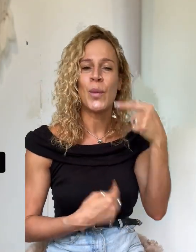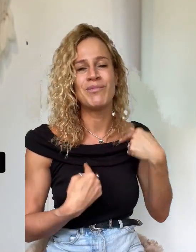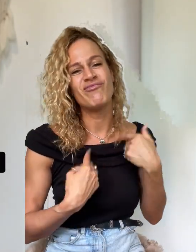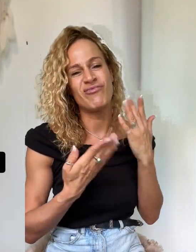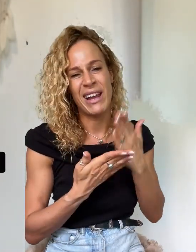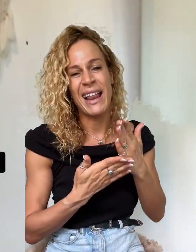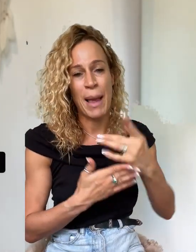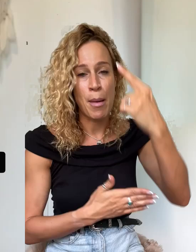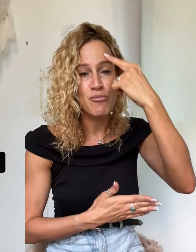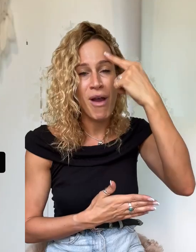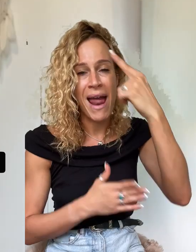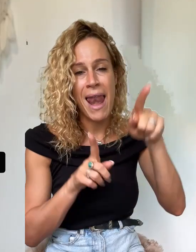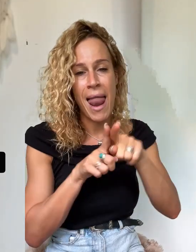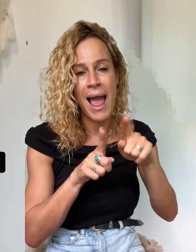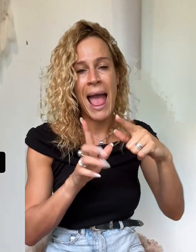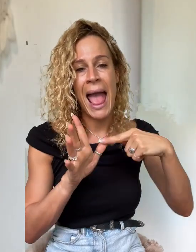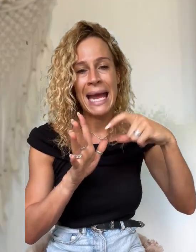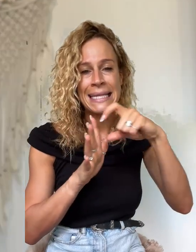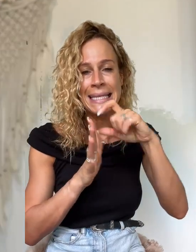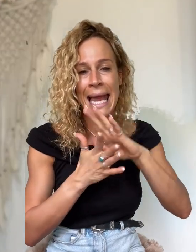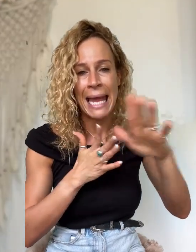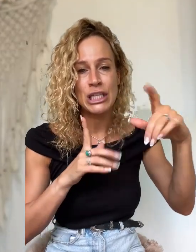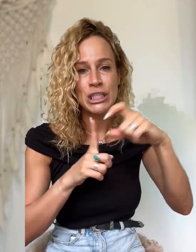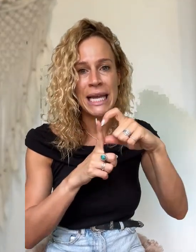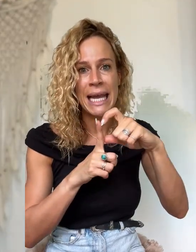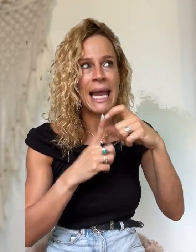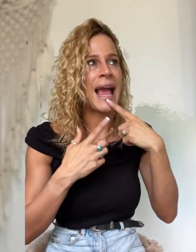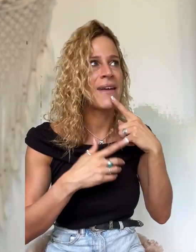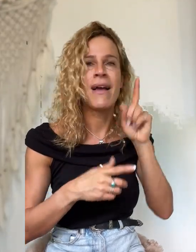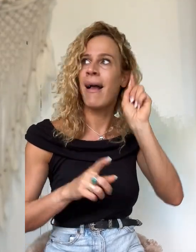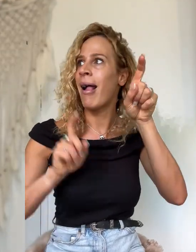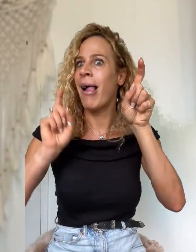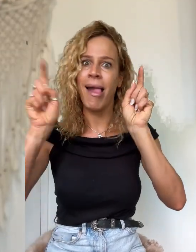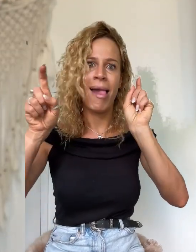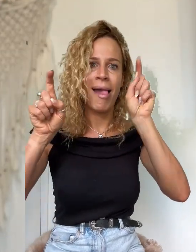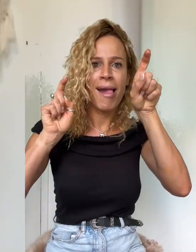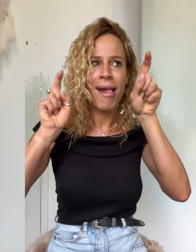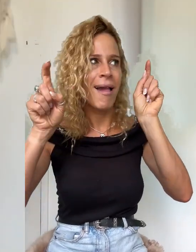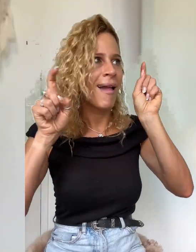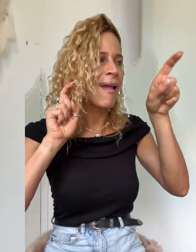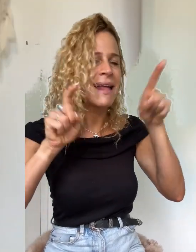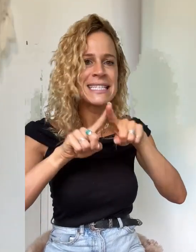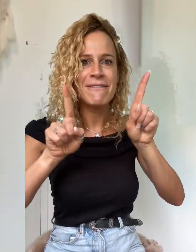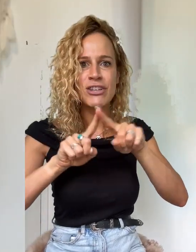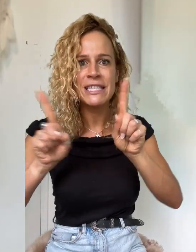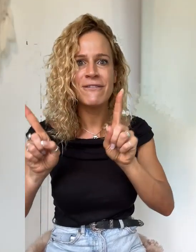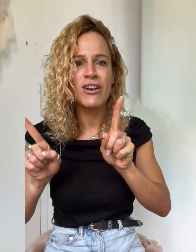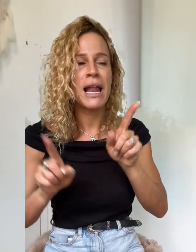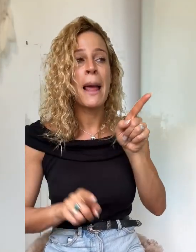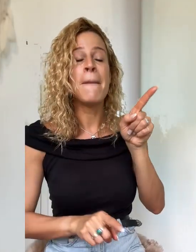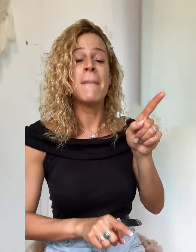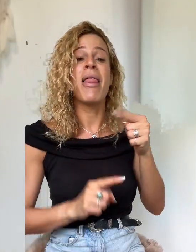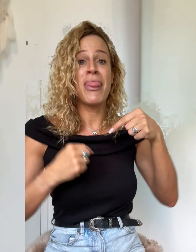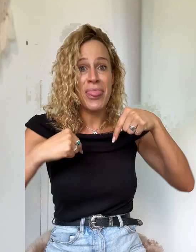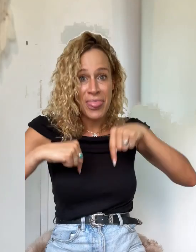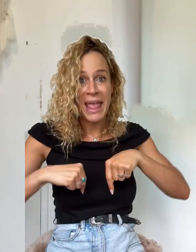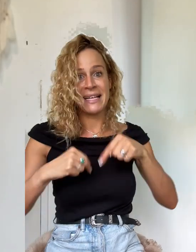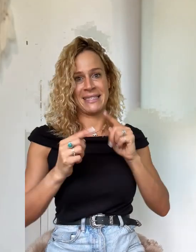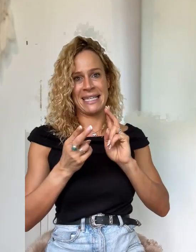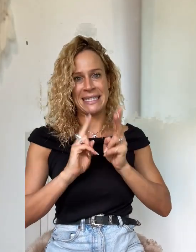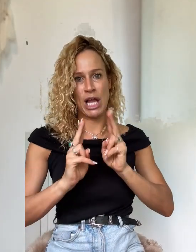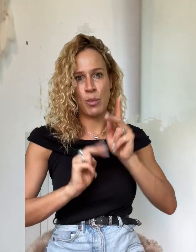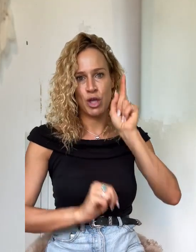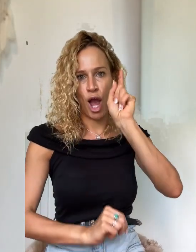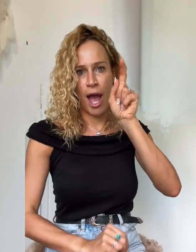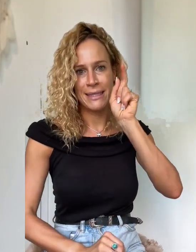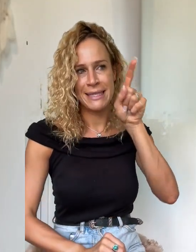would come up with these crazy ideas. But this was one that him to this day says,